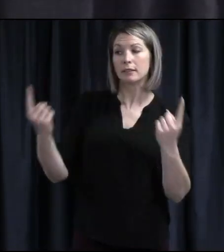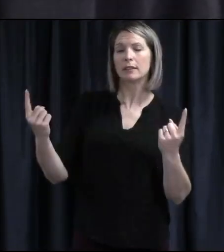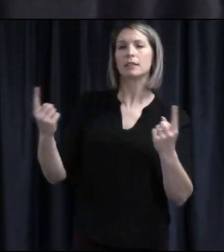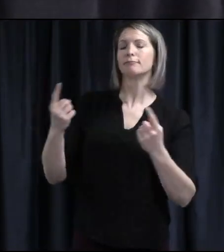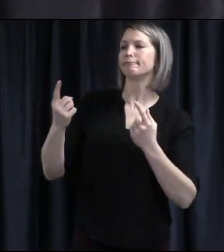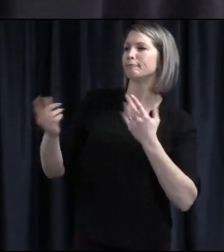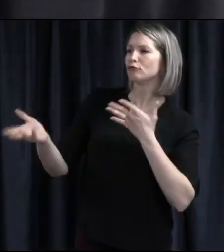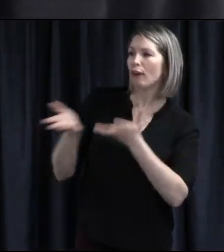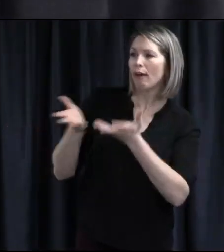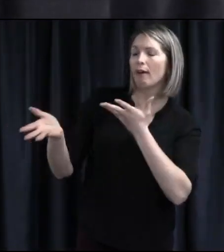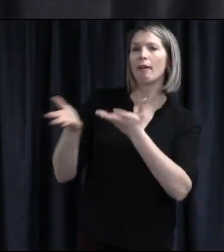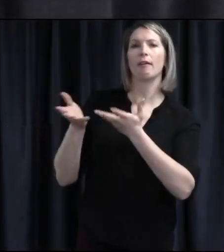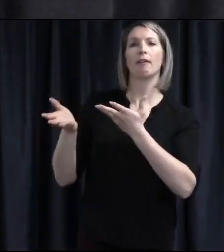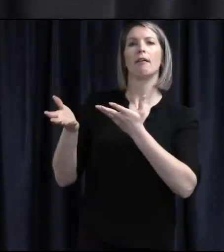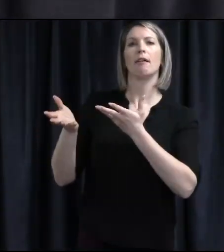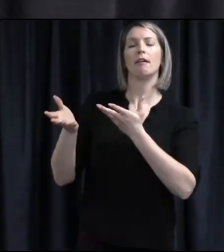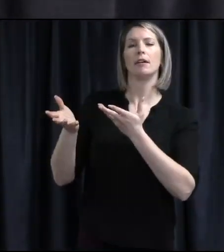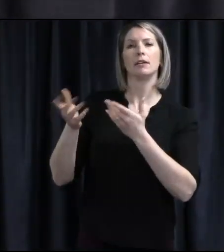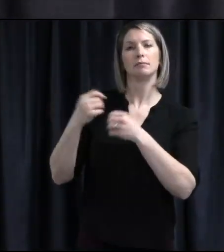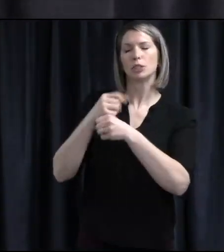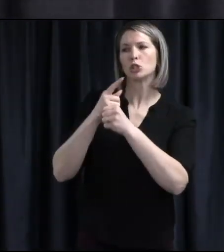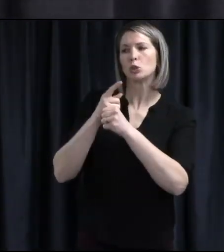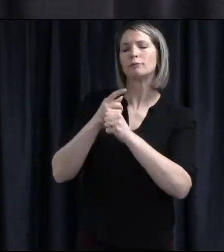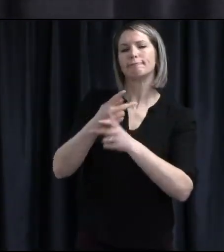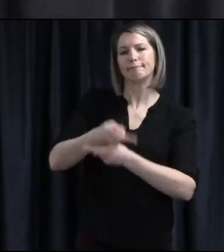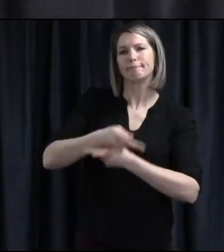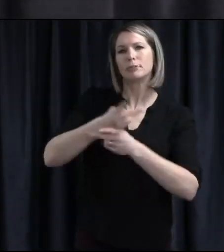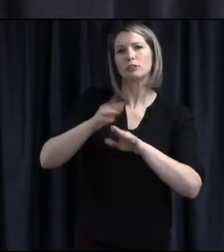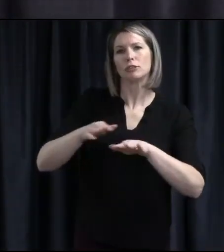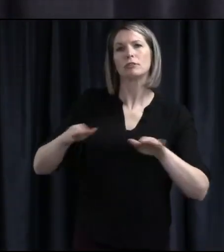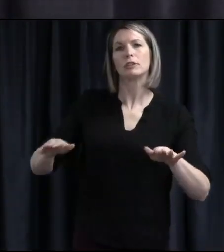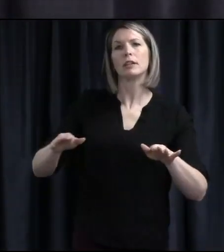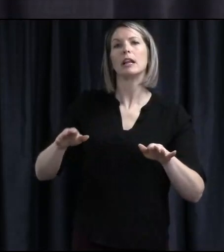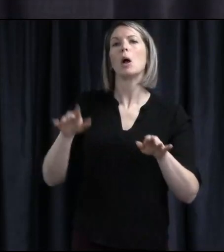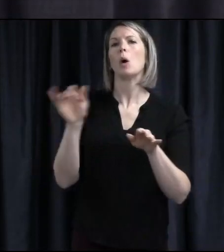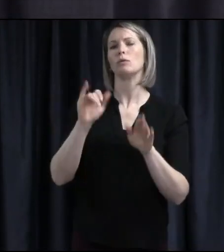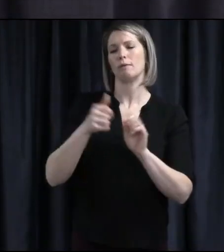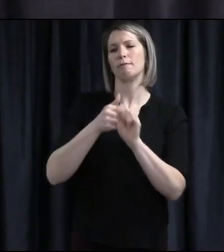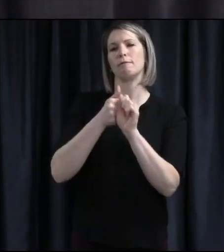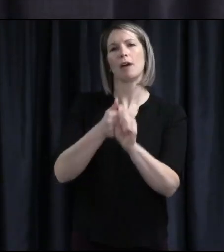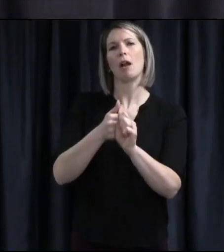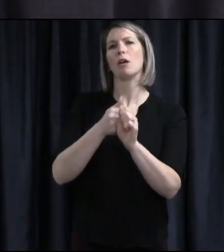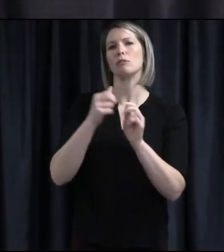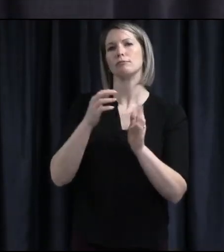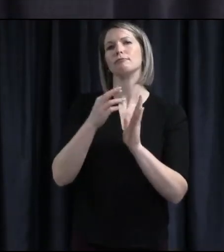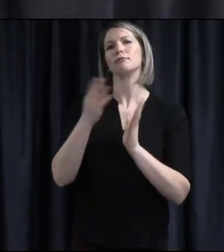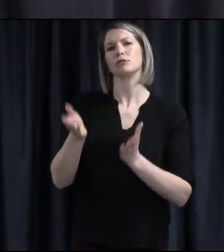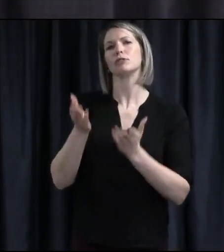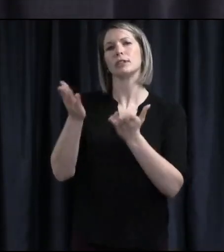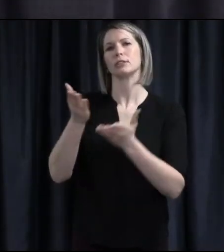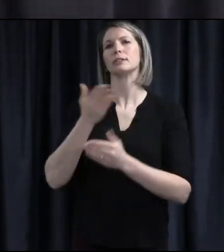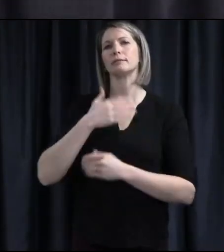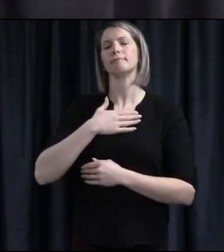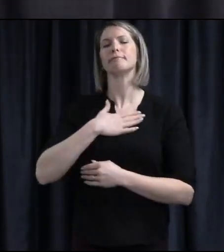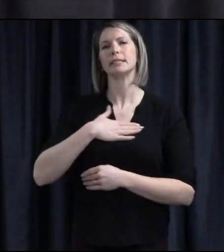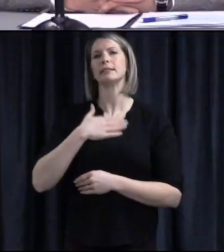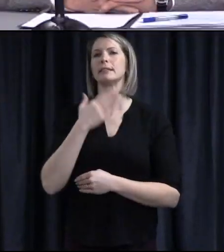we practice with the due diligence and with the recommendations that are in place. Thank